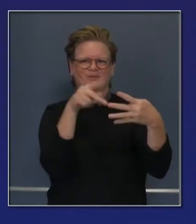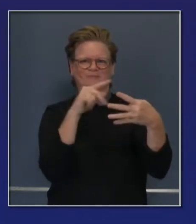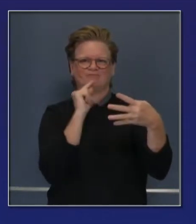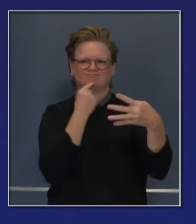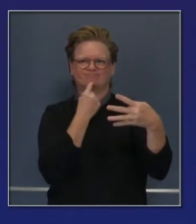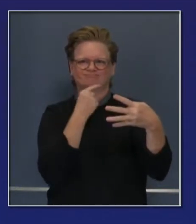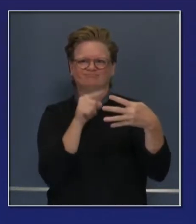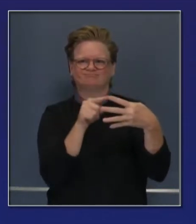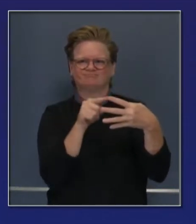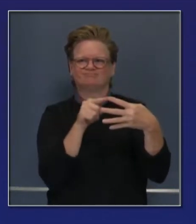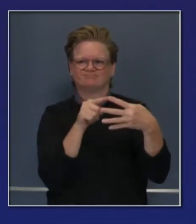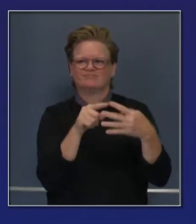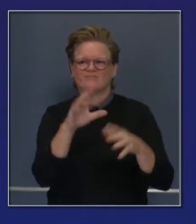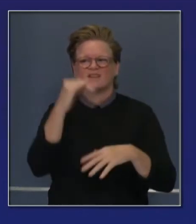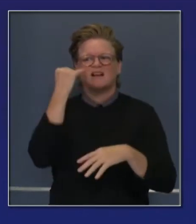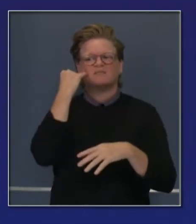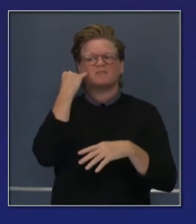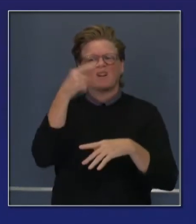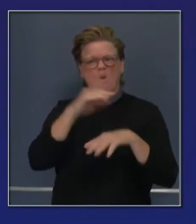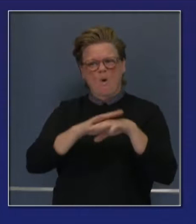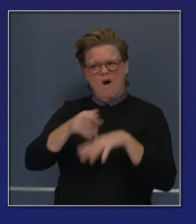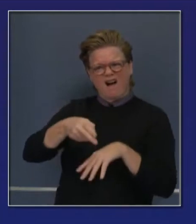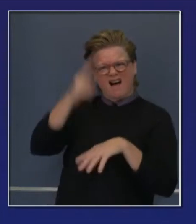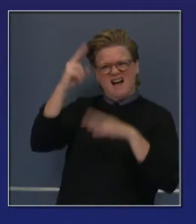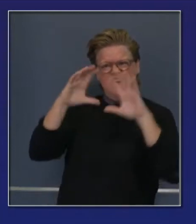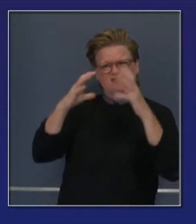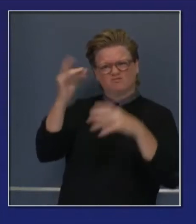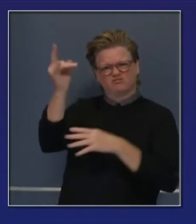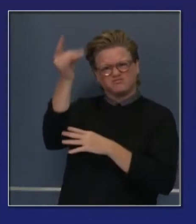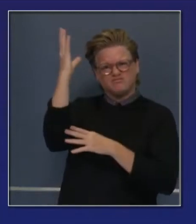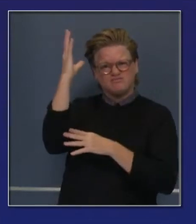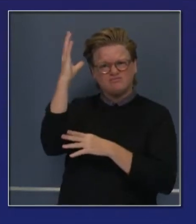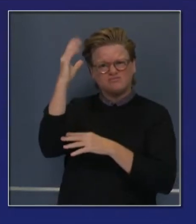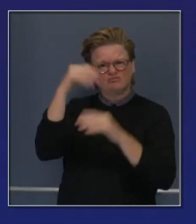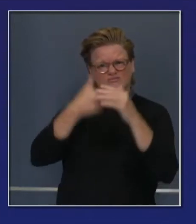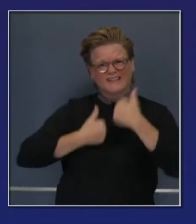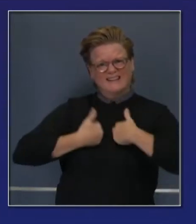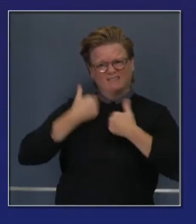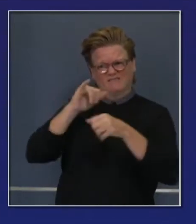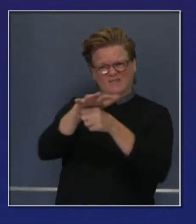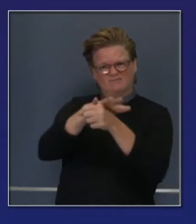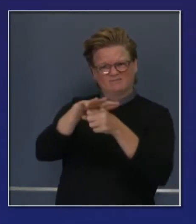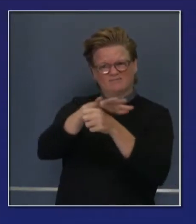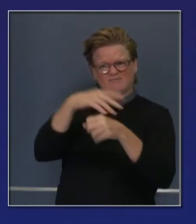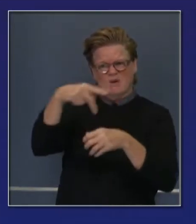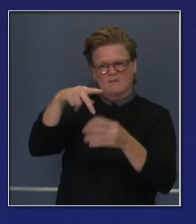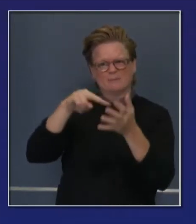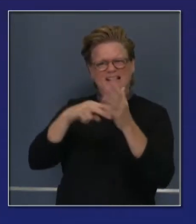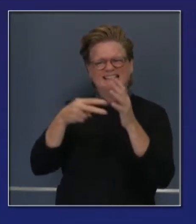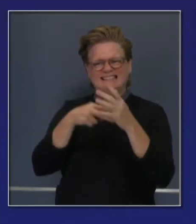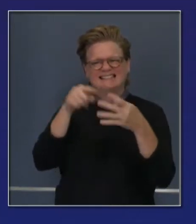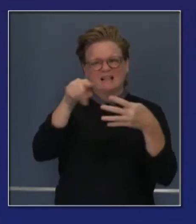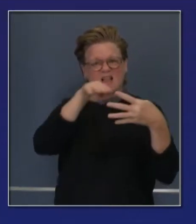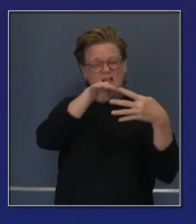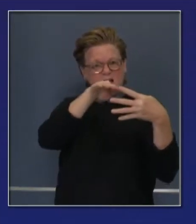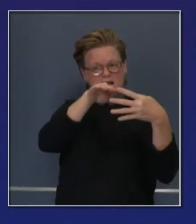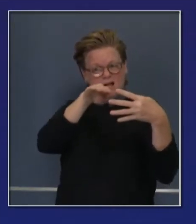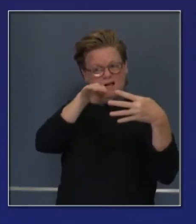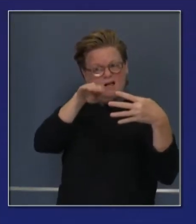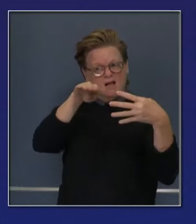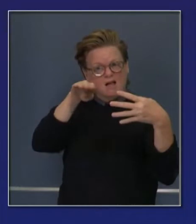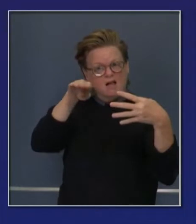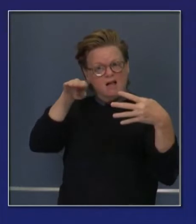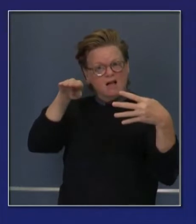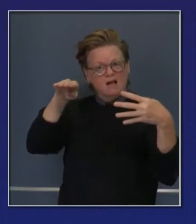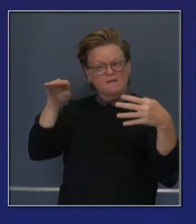higher tiers, higher than that purple tier, have to be in that tier with criteria within that tier that